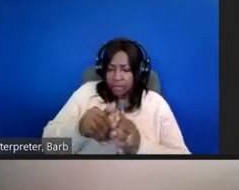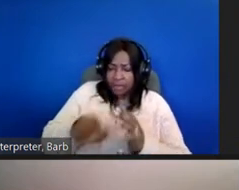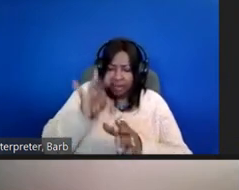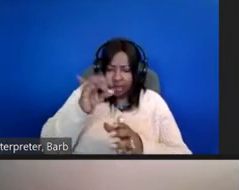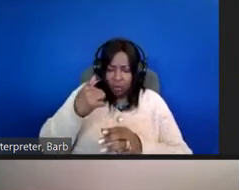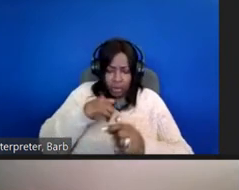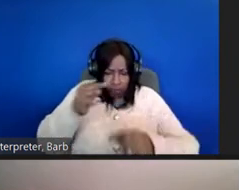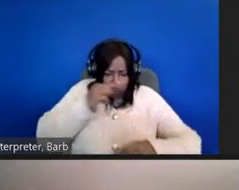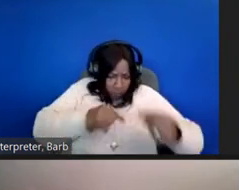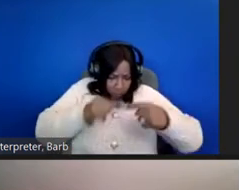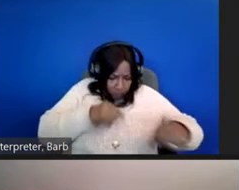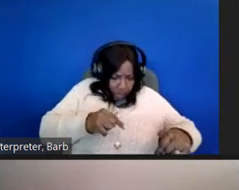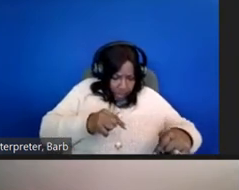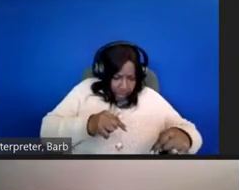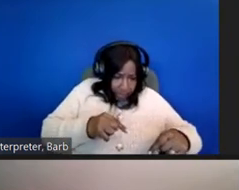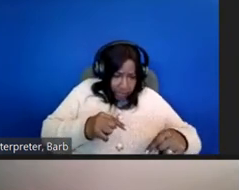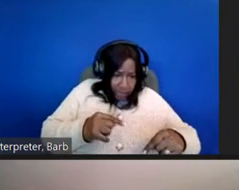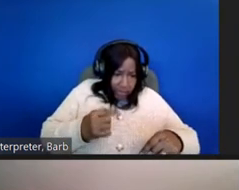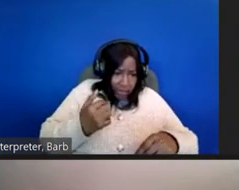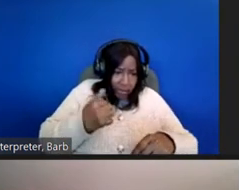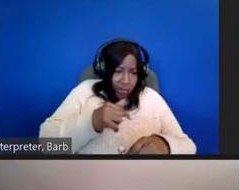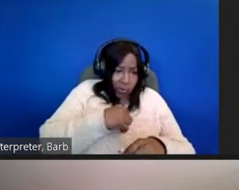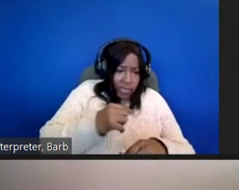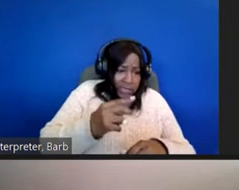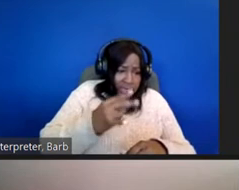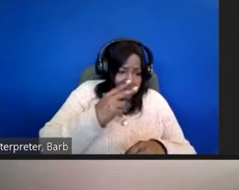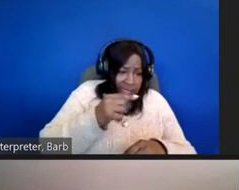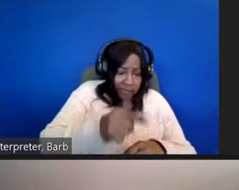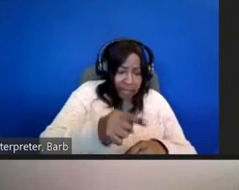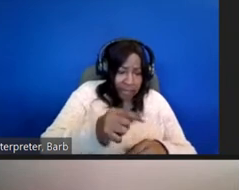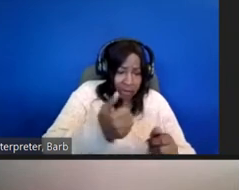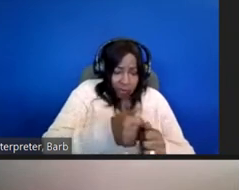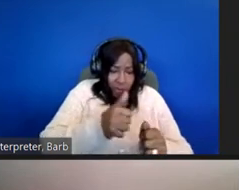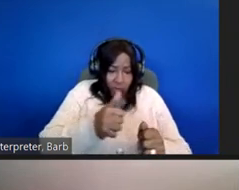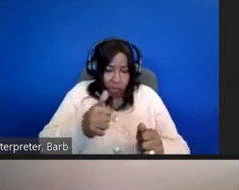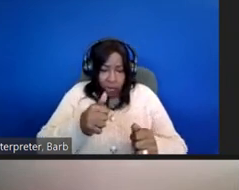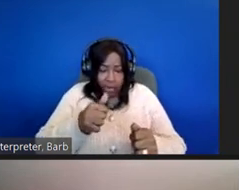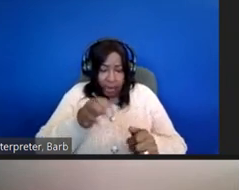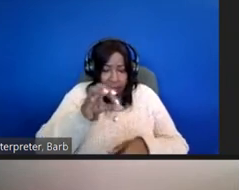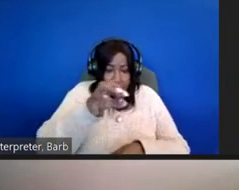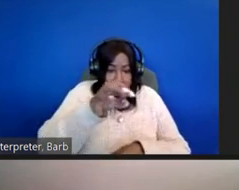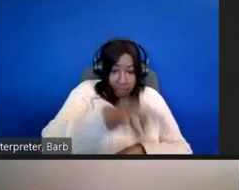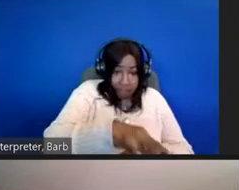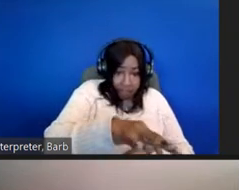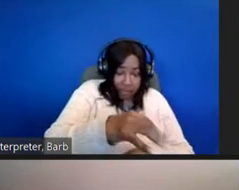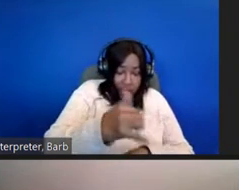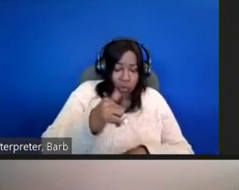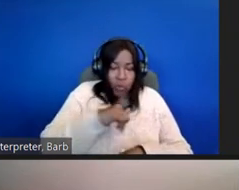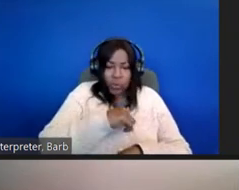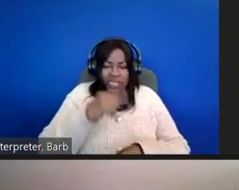see the fare evasion, because we usually look to see how that person got onto the system.